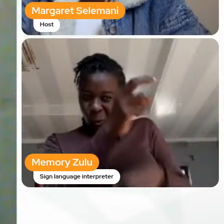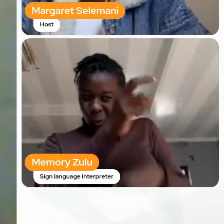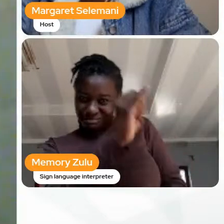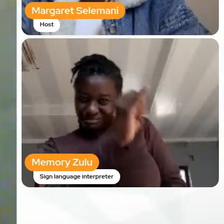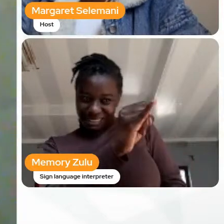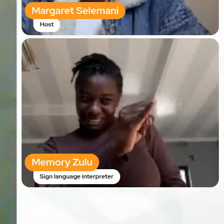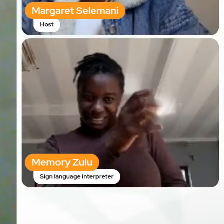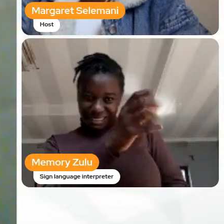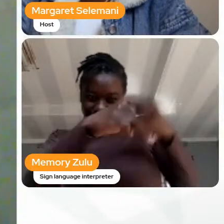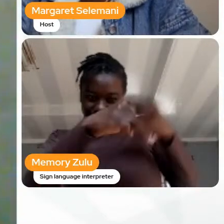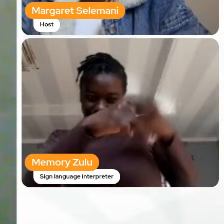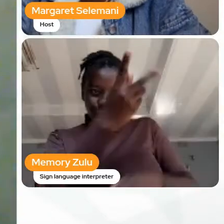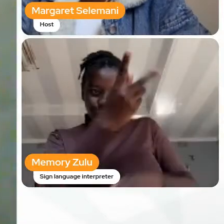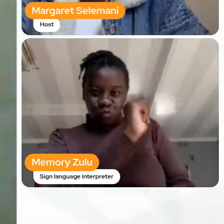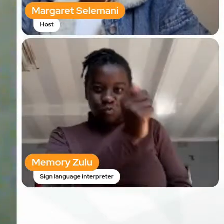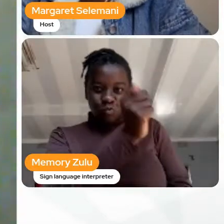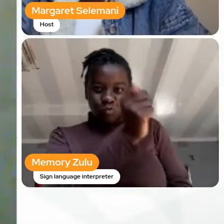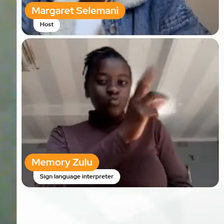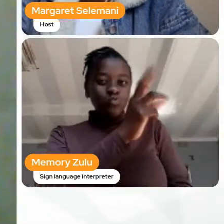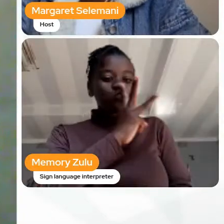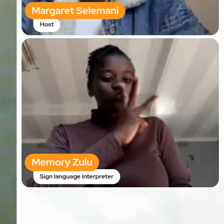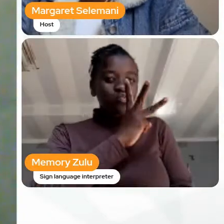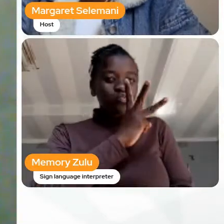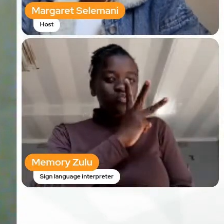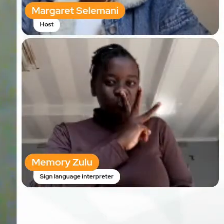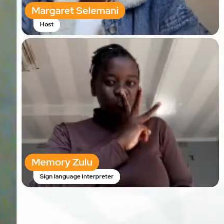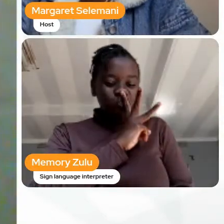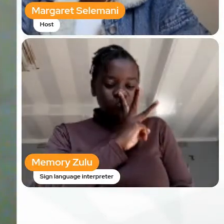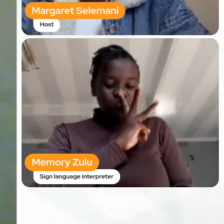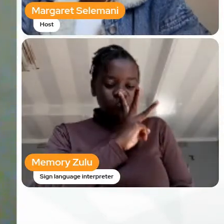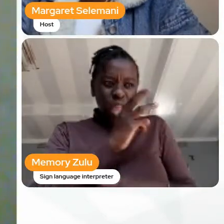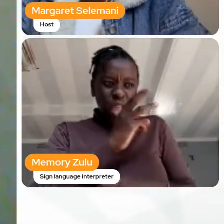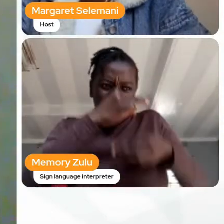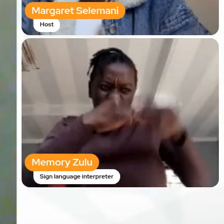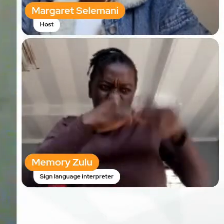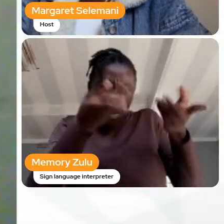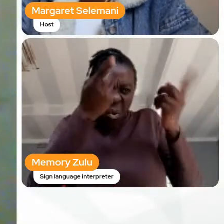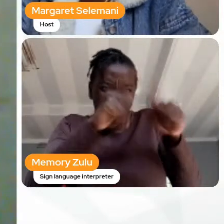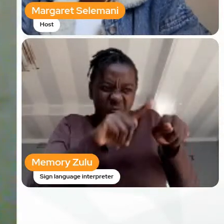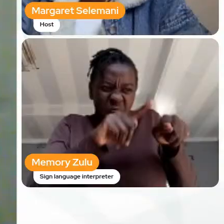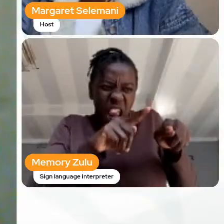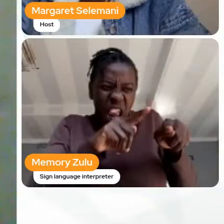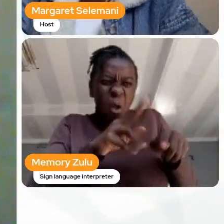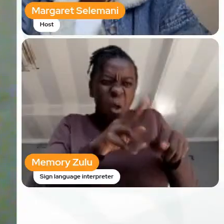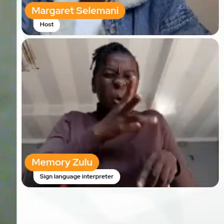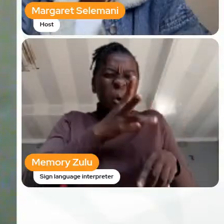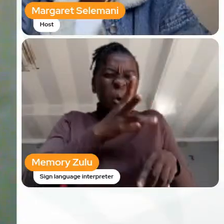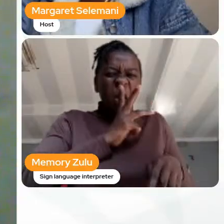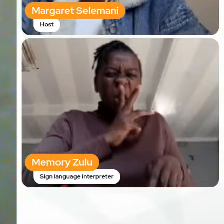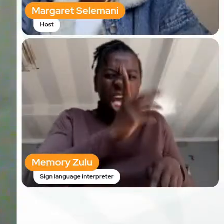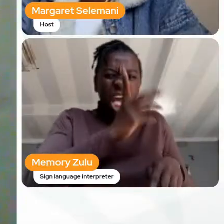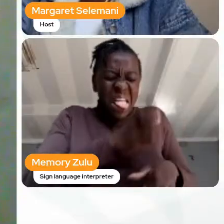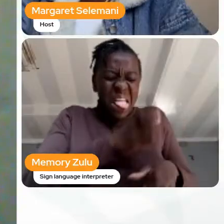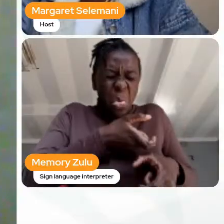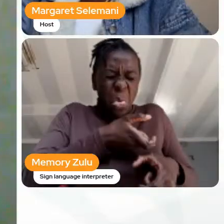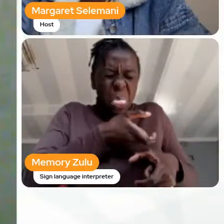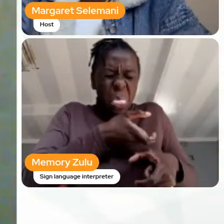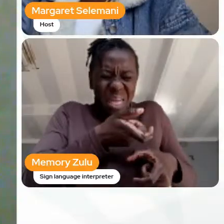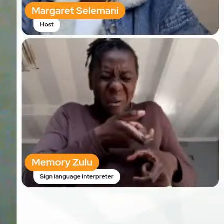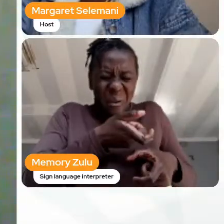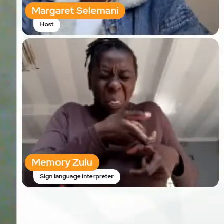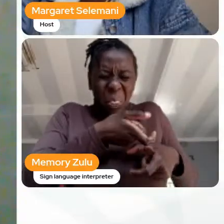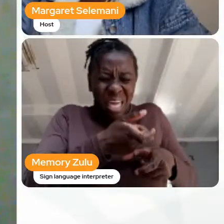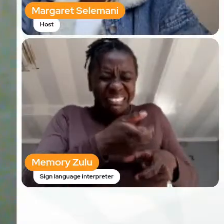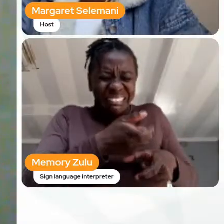what they are going to experience now, they're going to have a burning or pain when urinating, and others, they tend